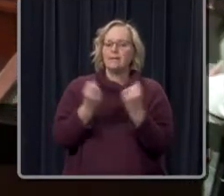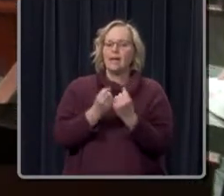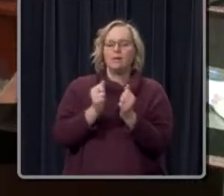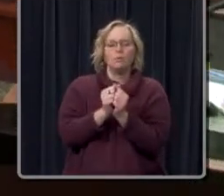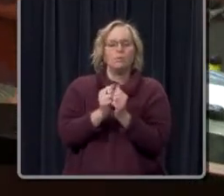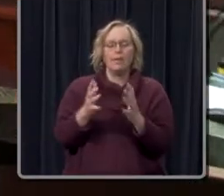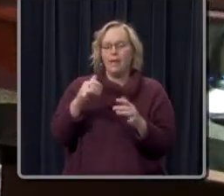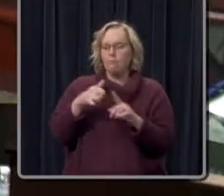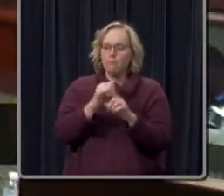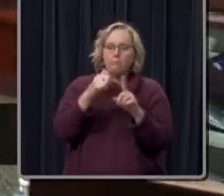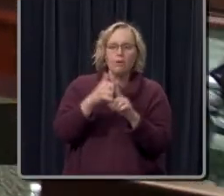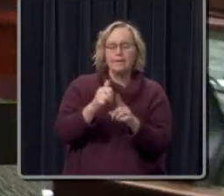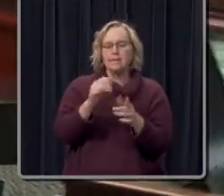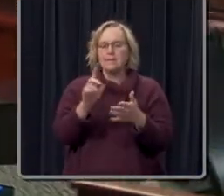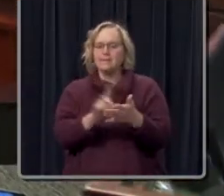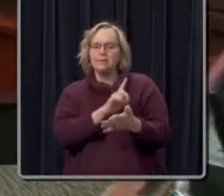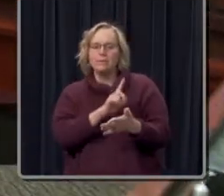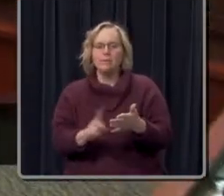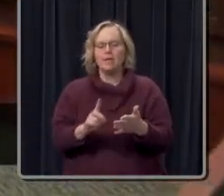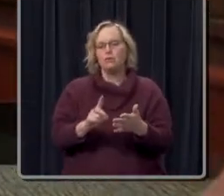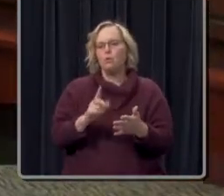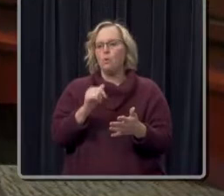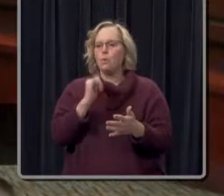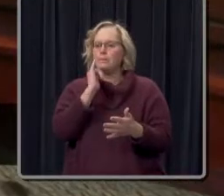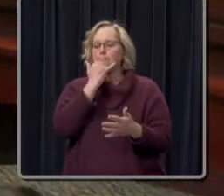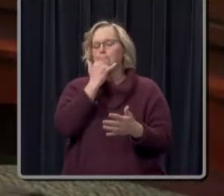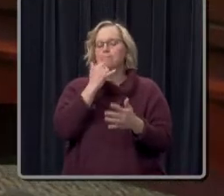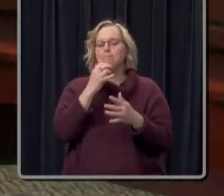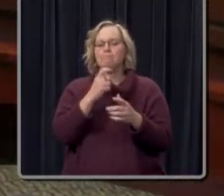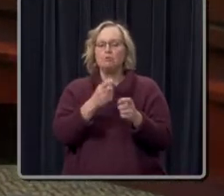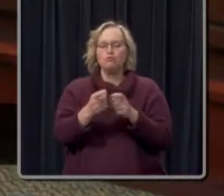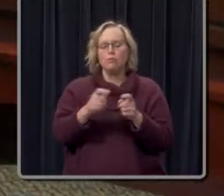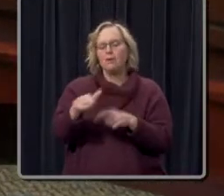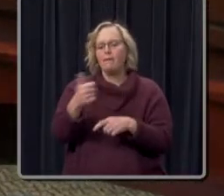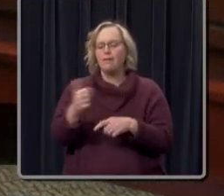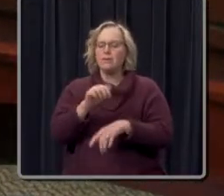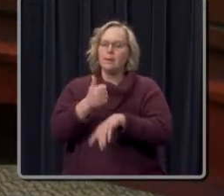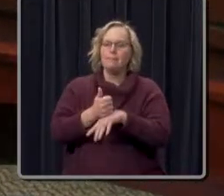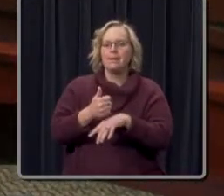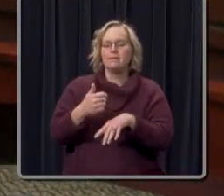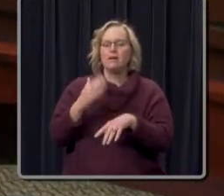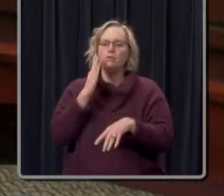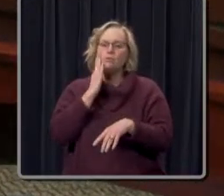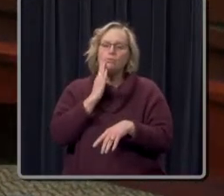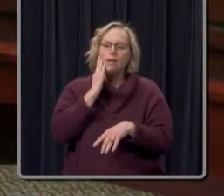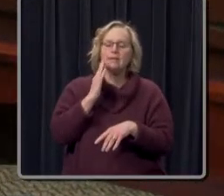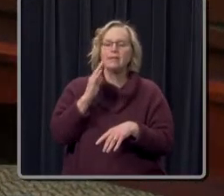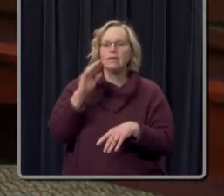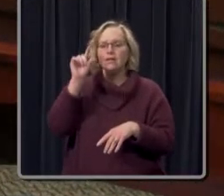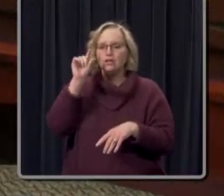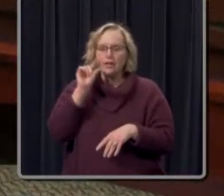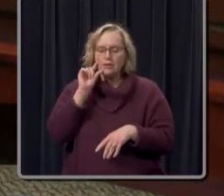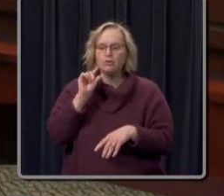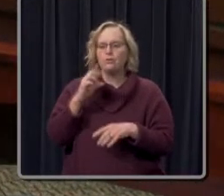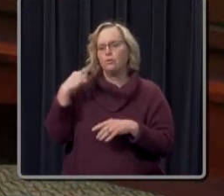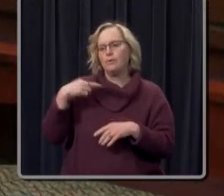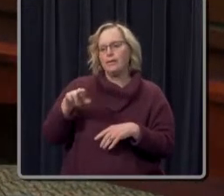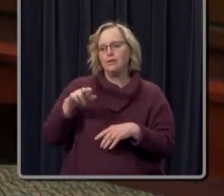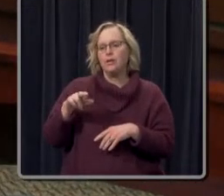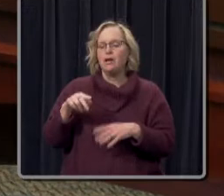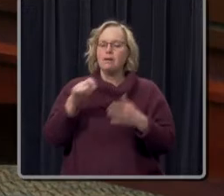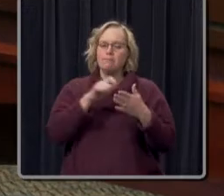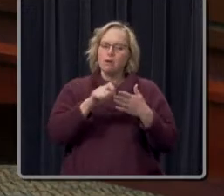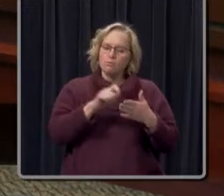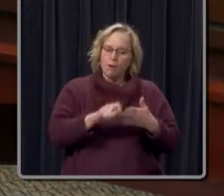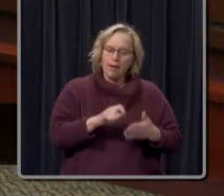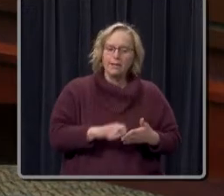and mistreatment of others based on race, gender, or religion by sharing their beliefs in writing, visual artwork, or mixed